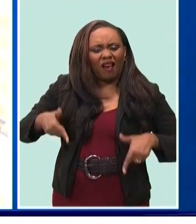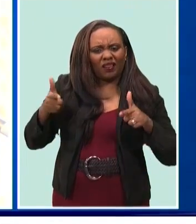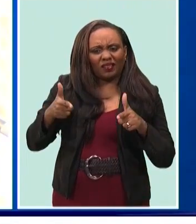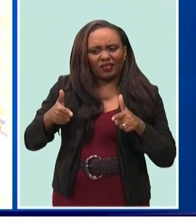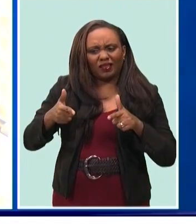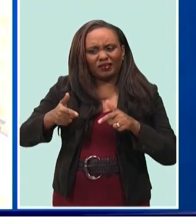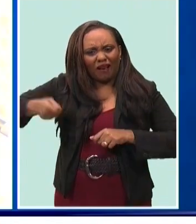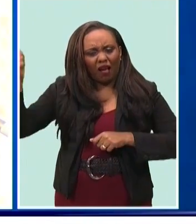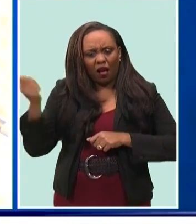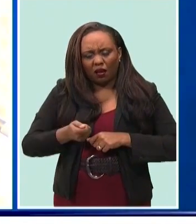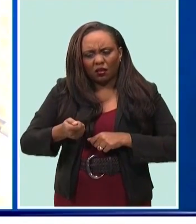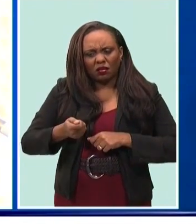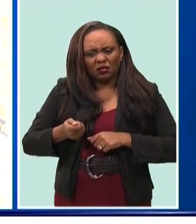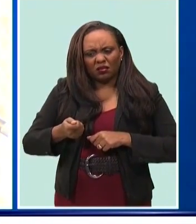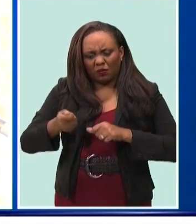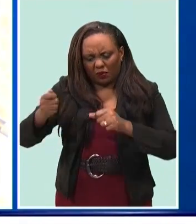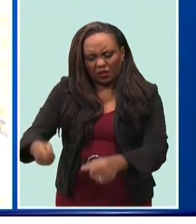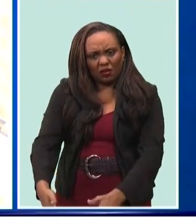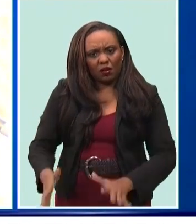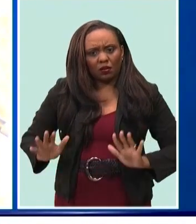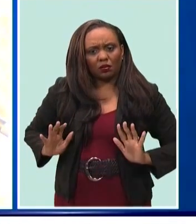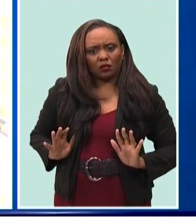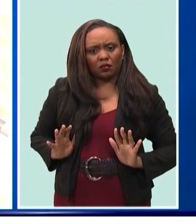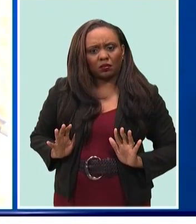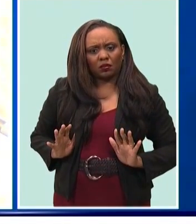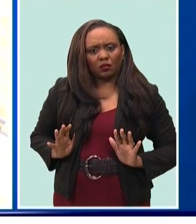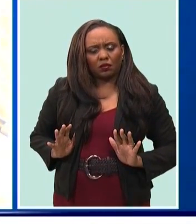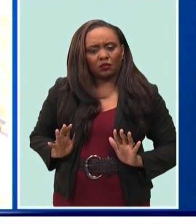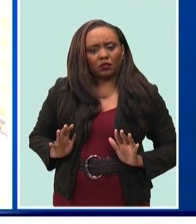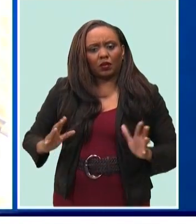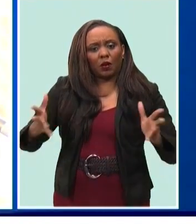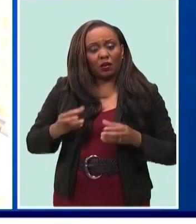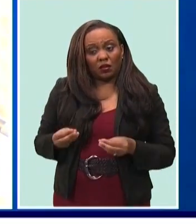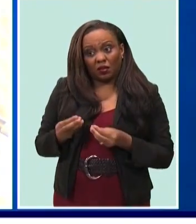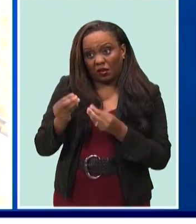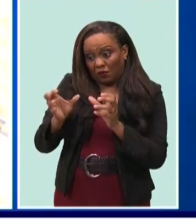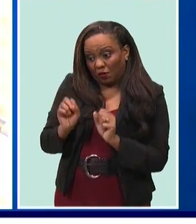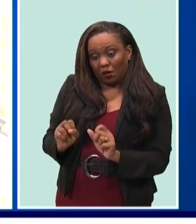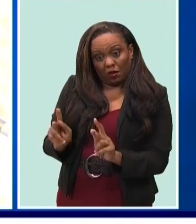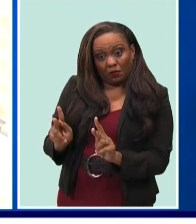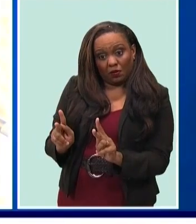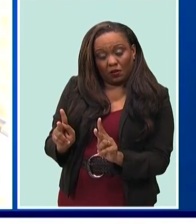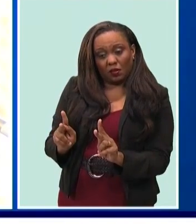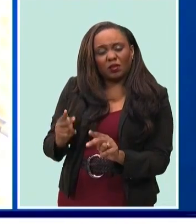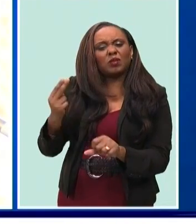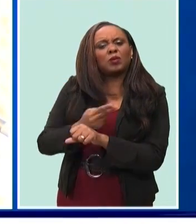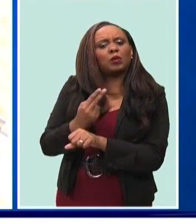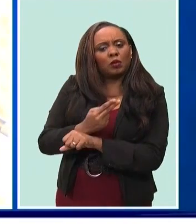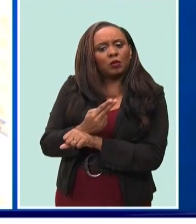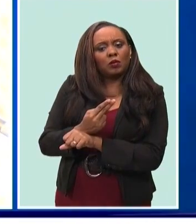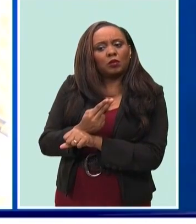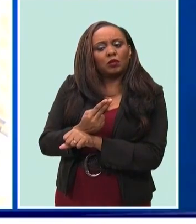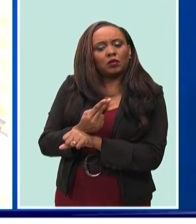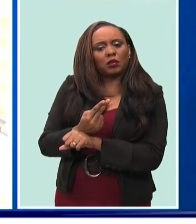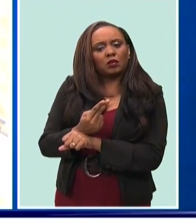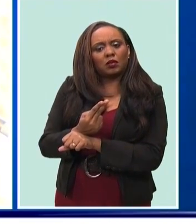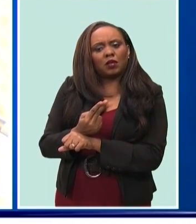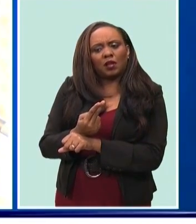you, through opportunities like these, the opportunity to pick up the tools of